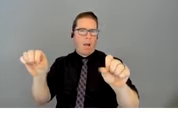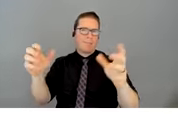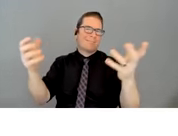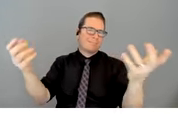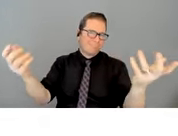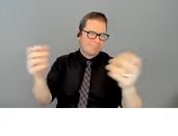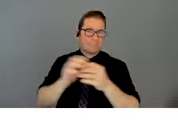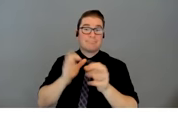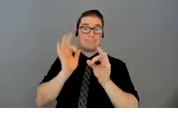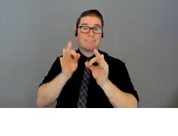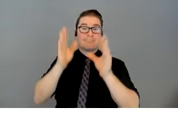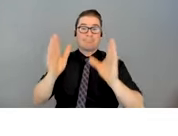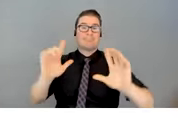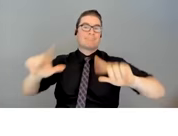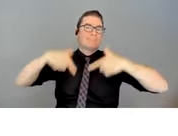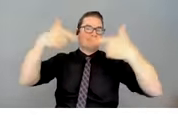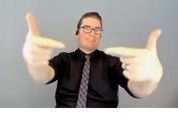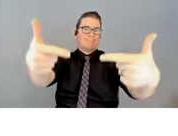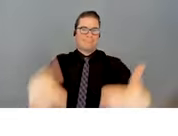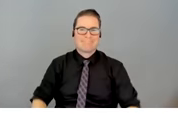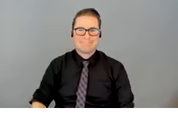And I would like to